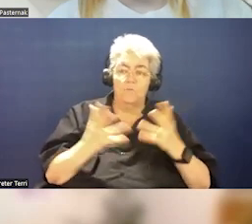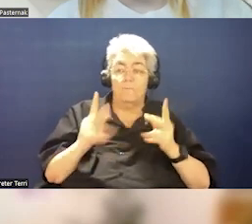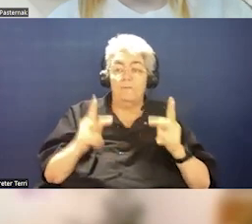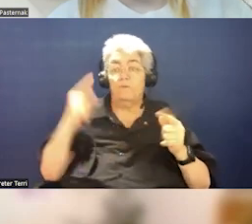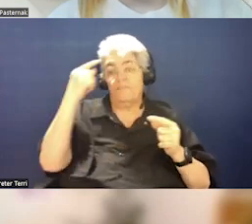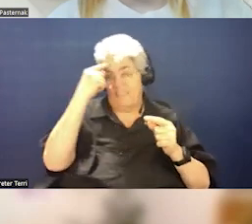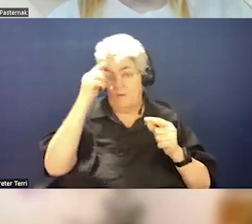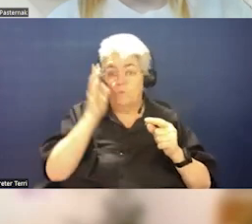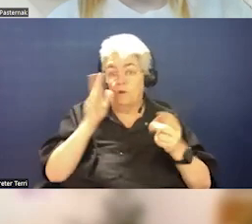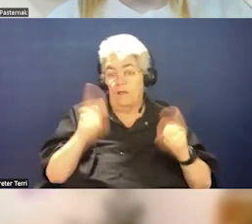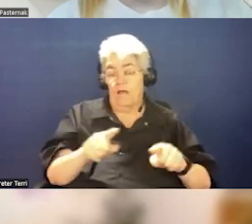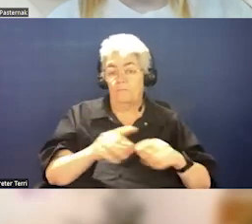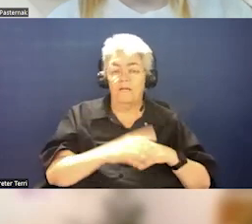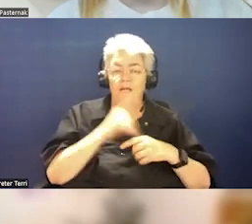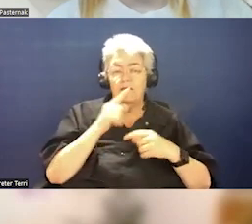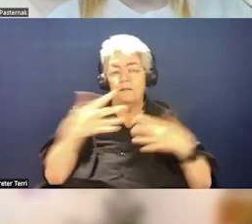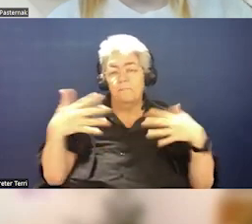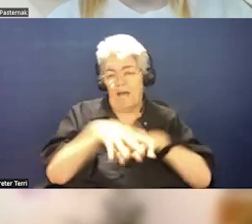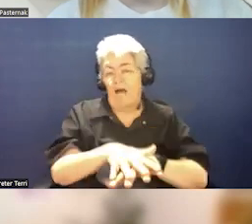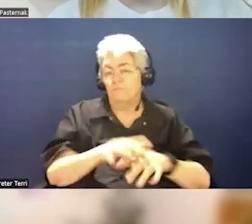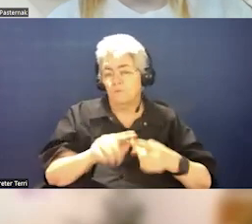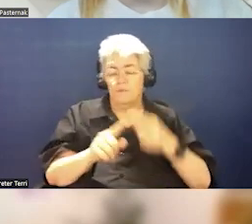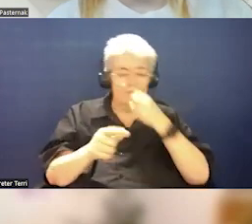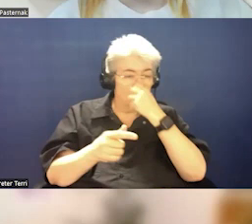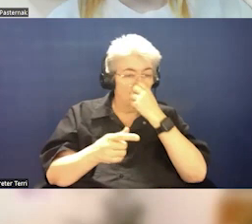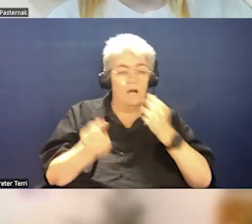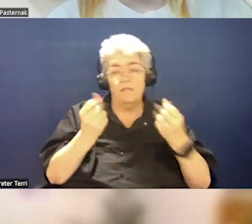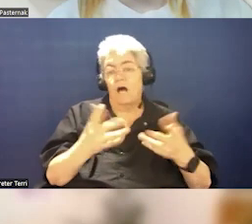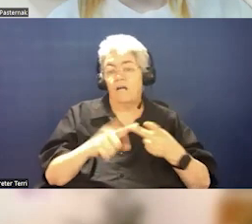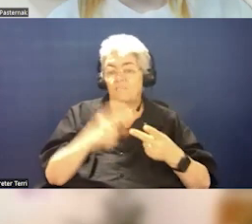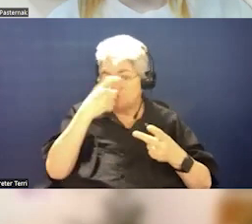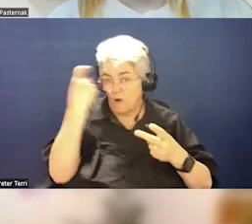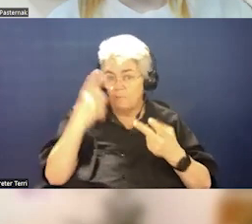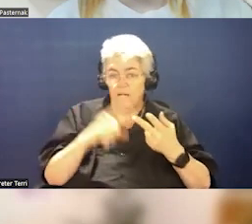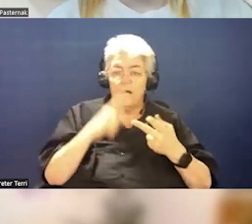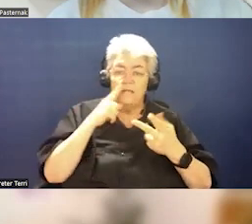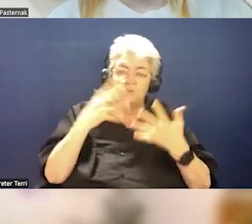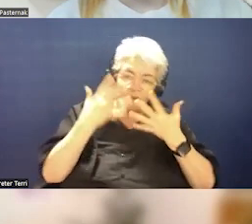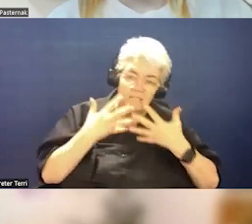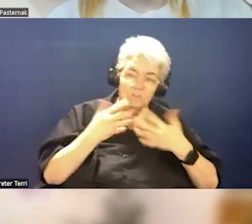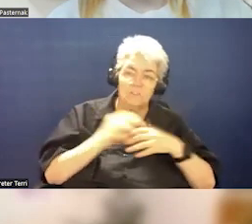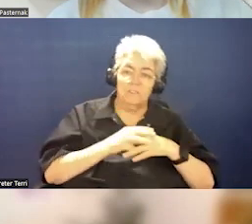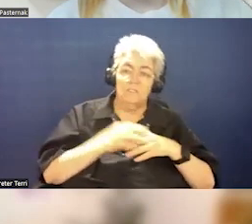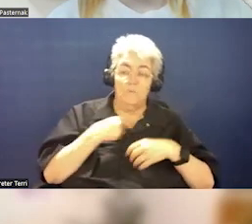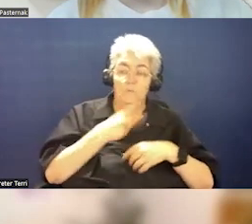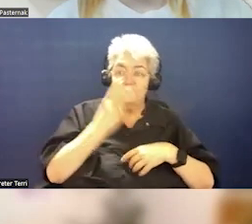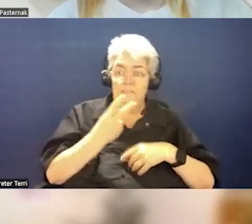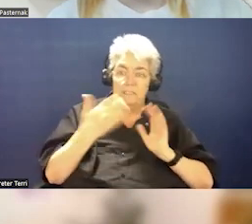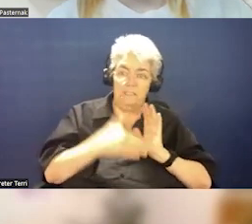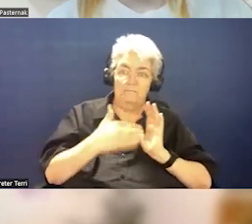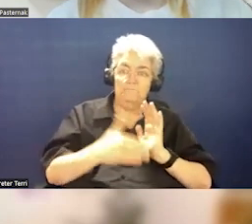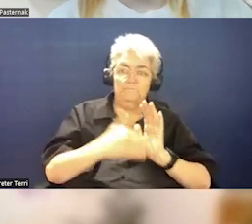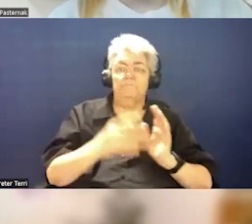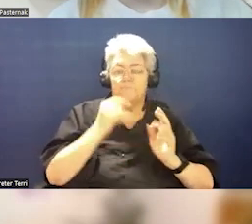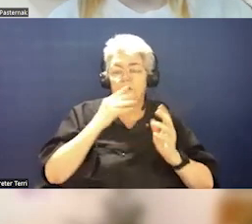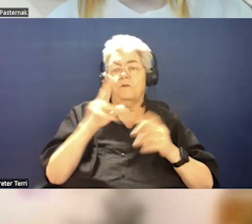think very much closely maps with a lot of the trauma and tragedy that we have seen so consistently across the country. So